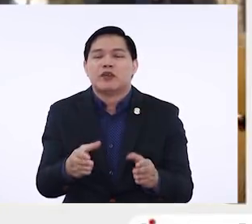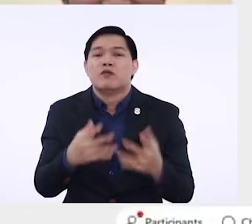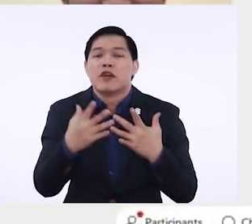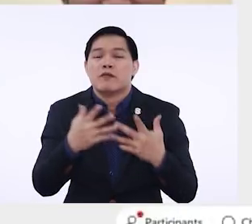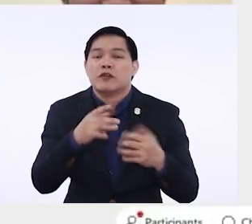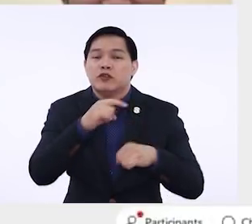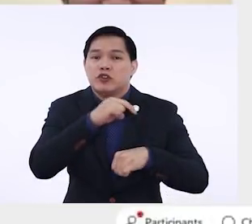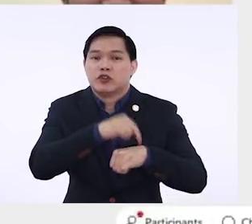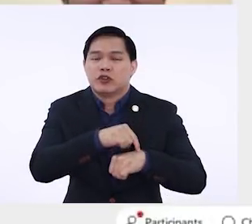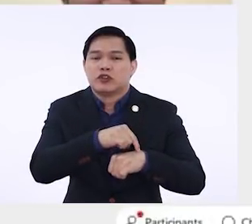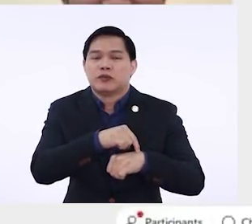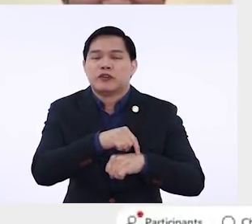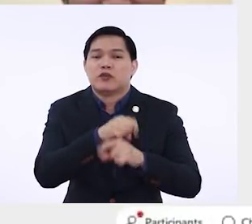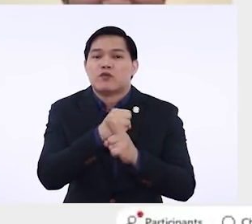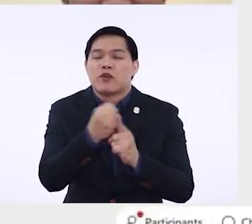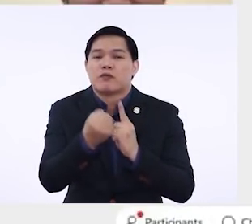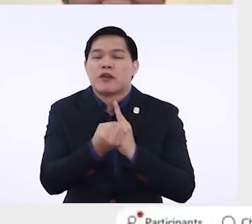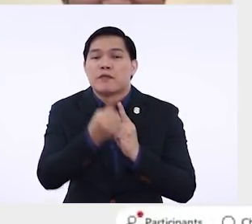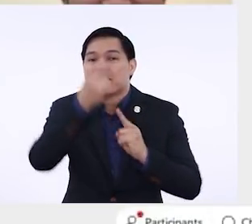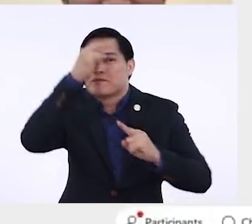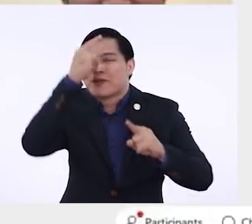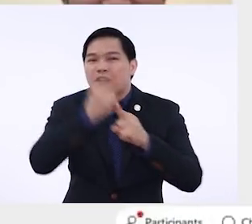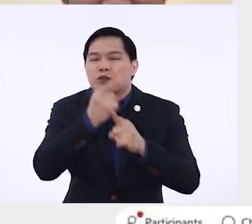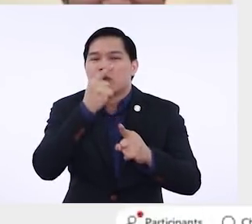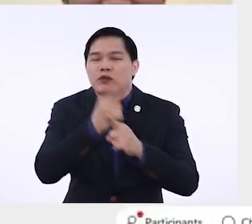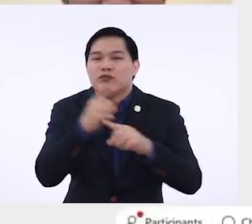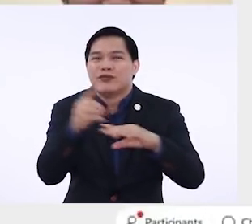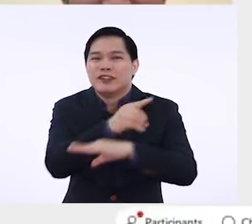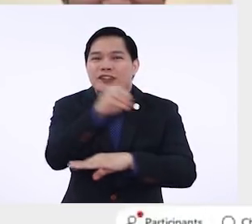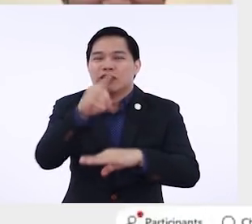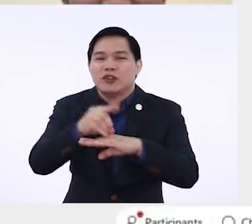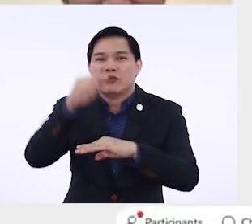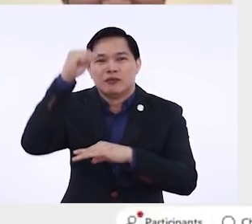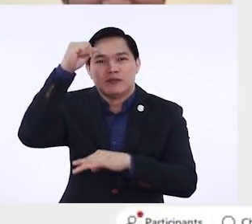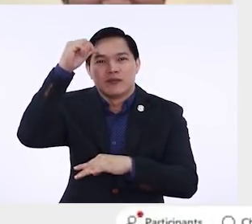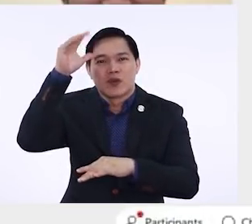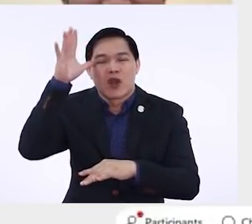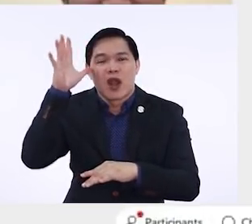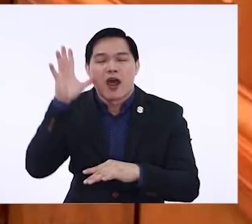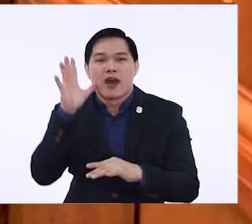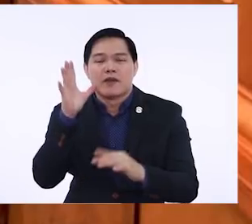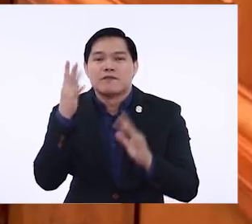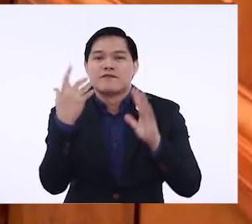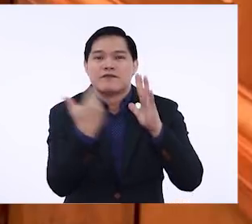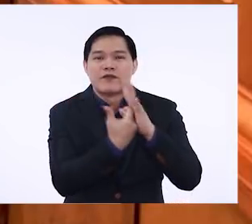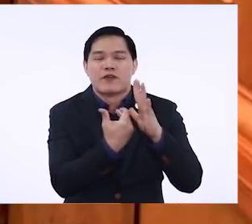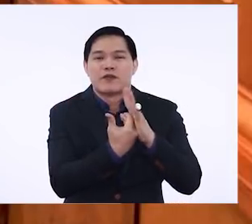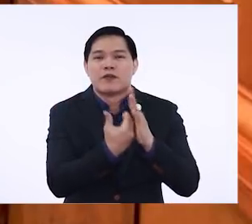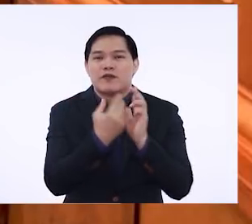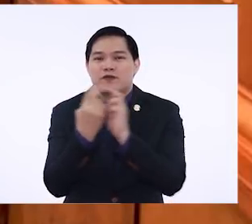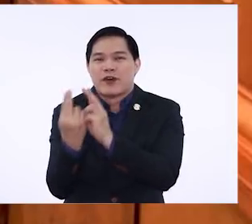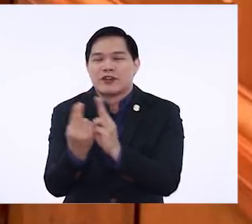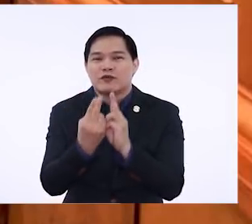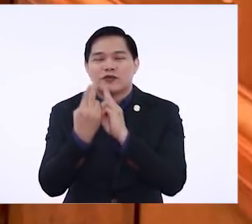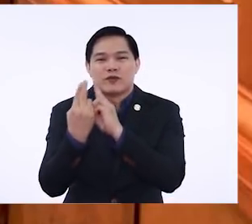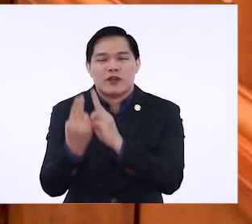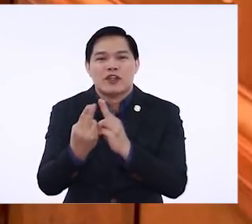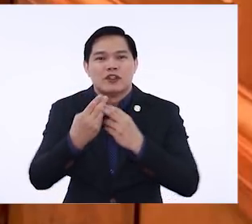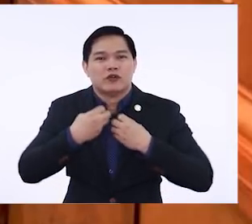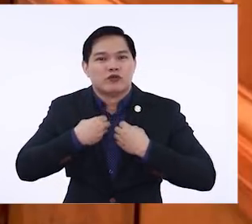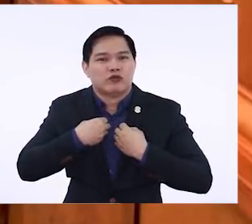Whatever the condition of the world may be, the brethren here in the Ecclesiastical District of Alaska proved once more that they are united firmly with the